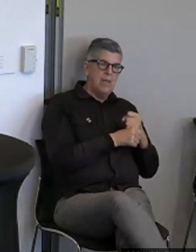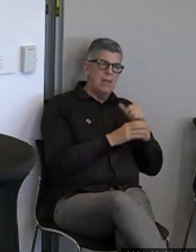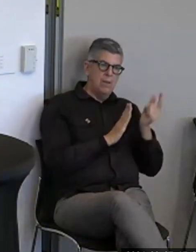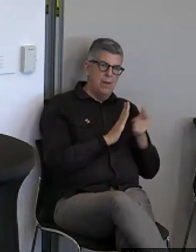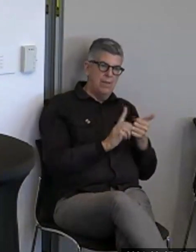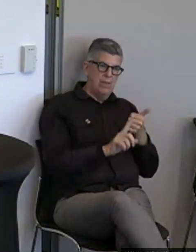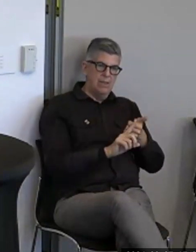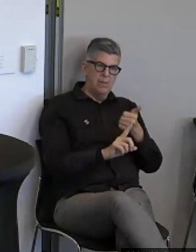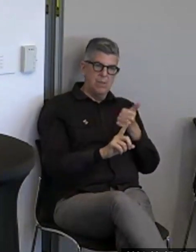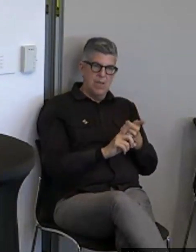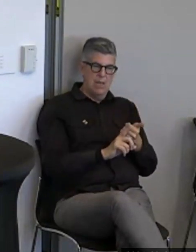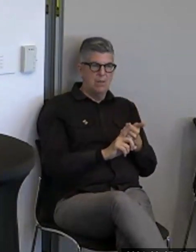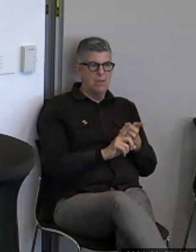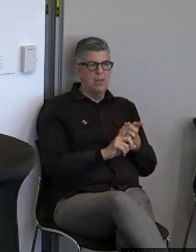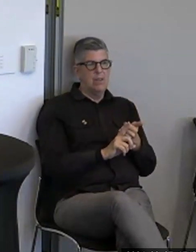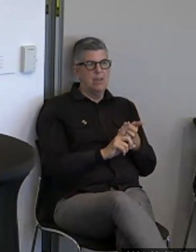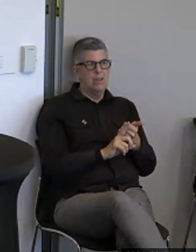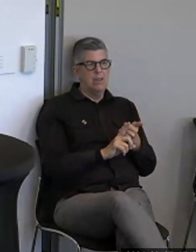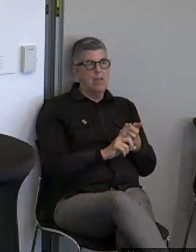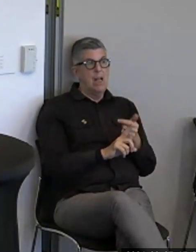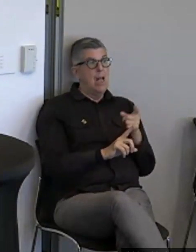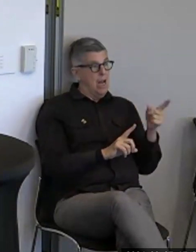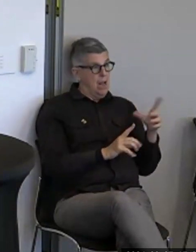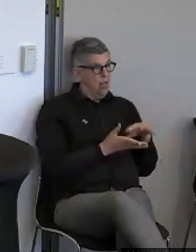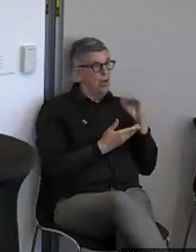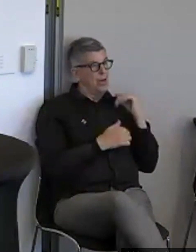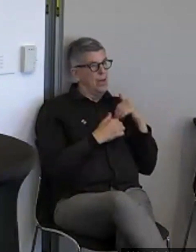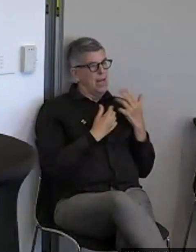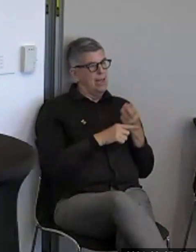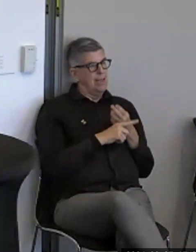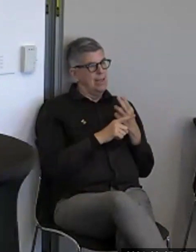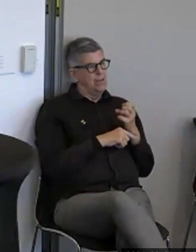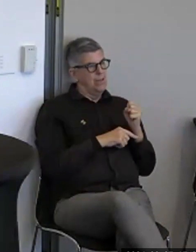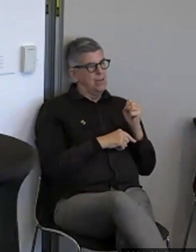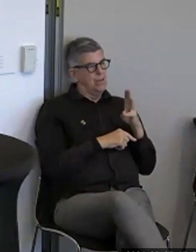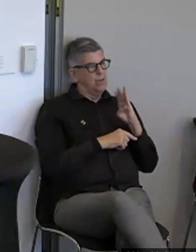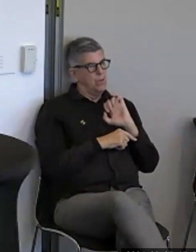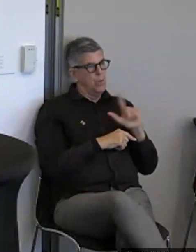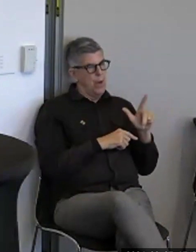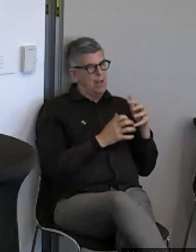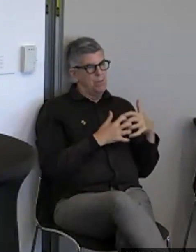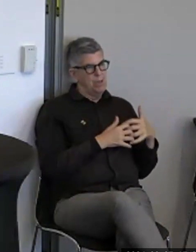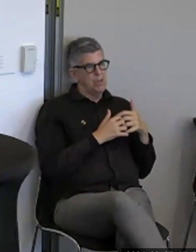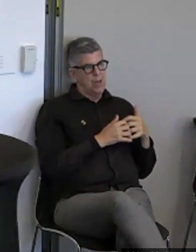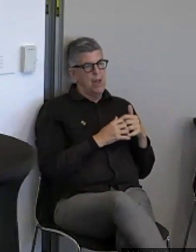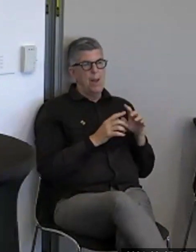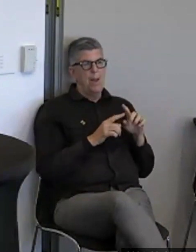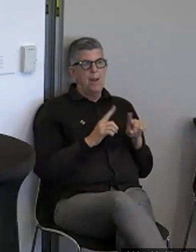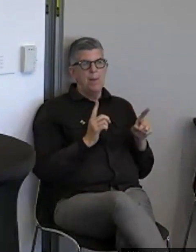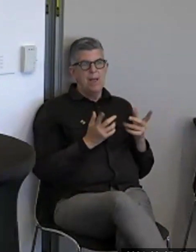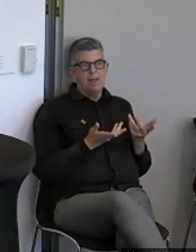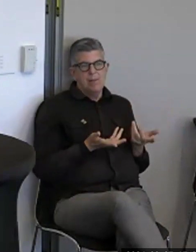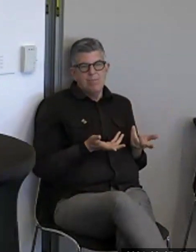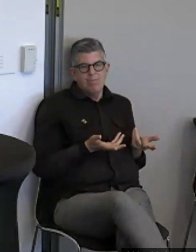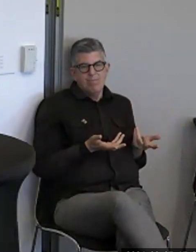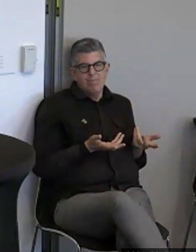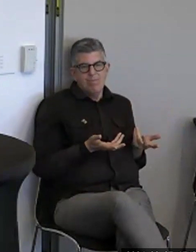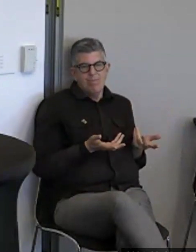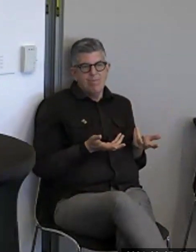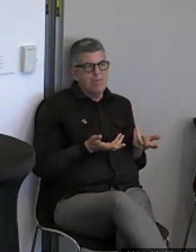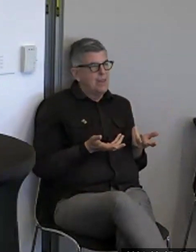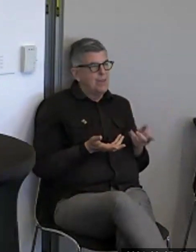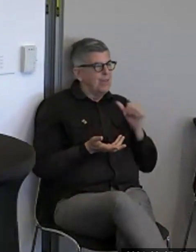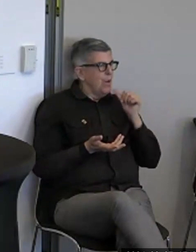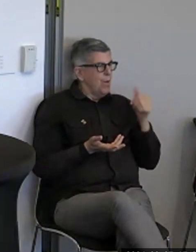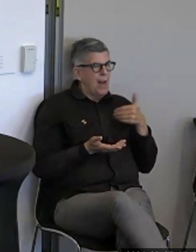and, you know, work the swell machine themselves. But it's without having, there's not a revenue stream